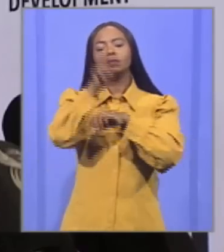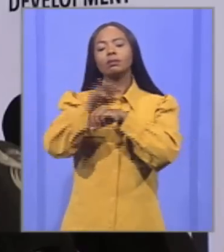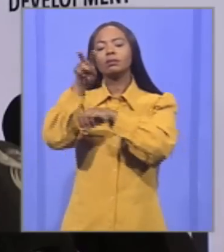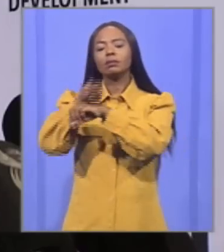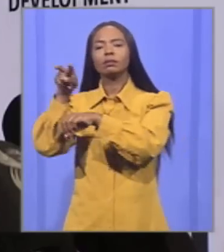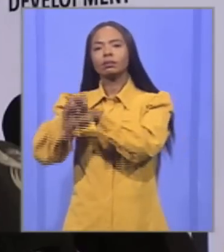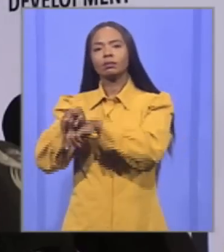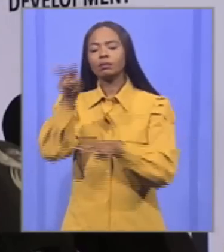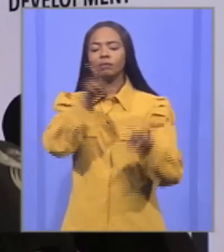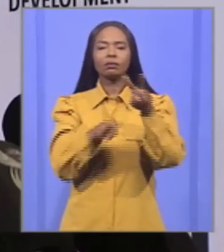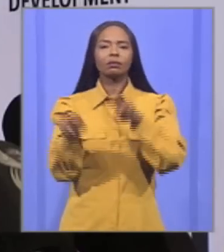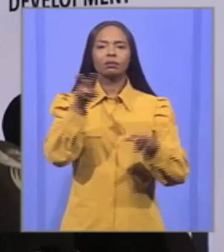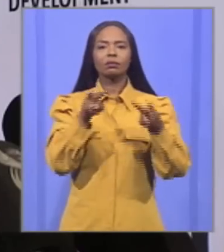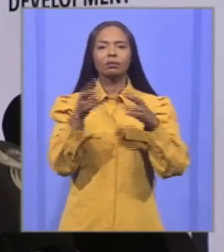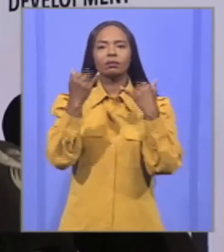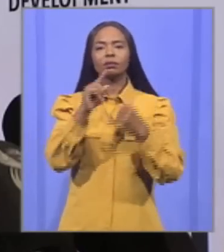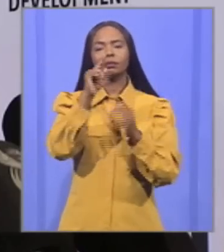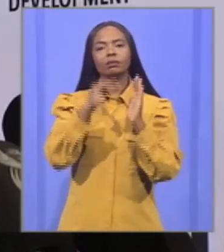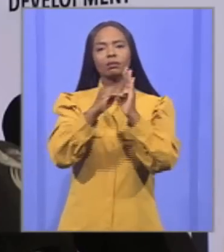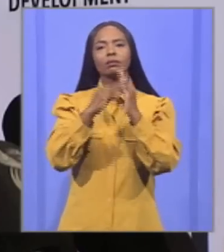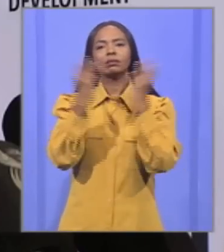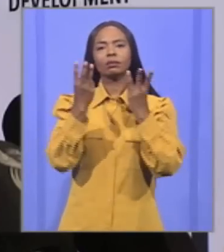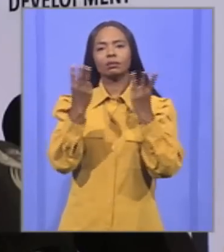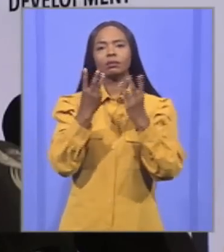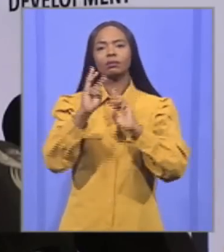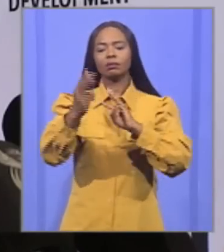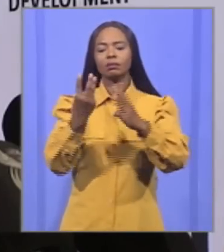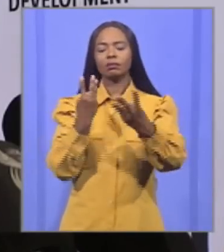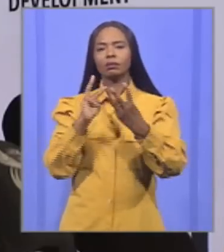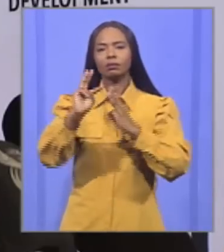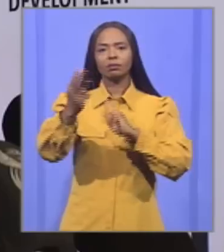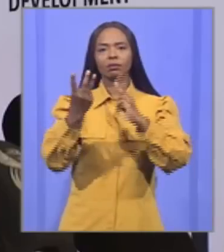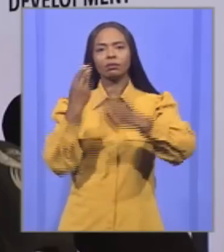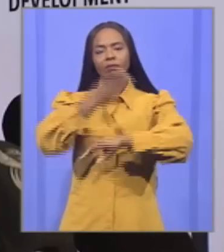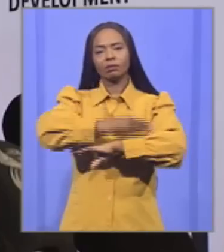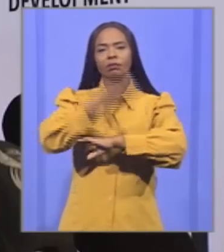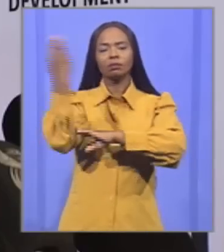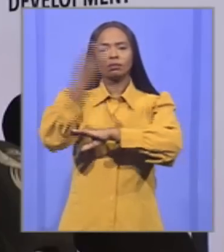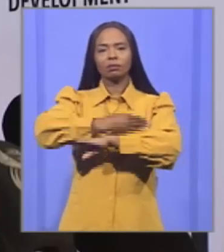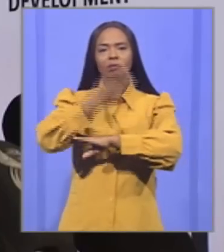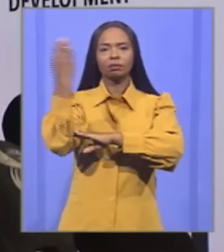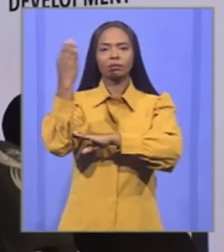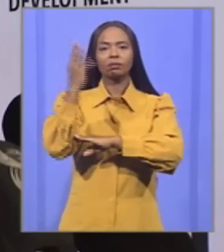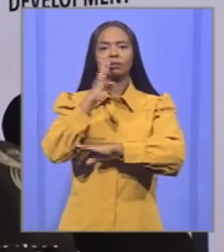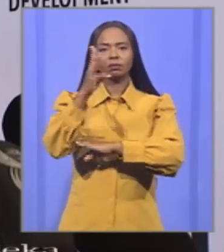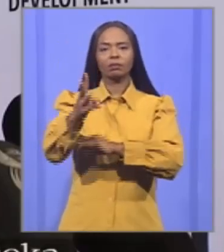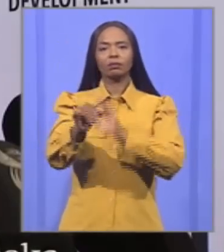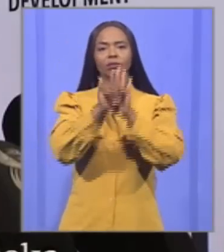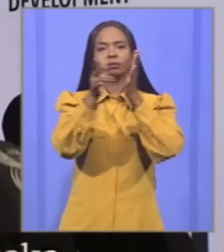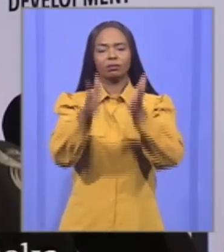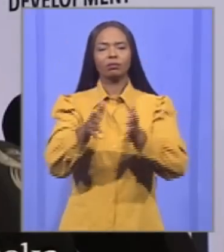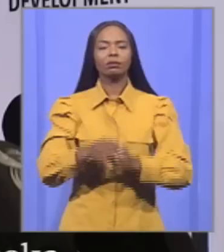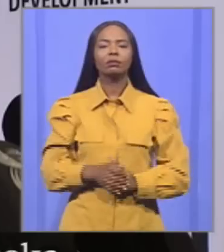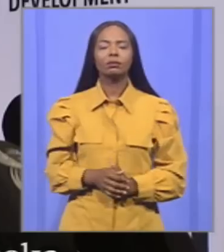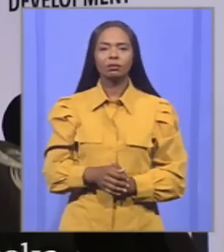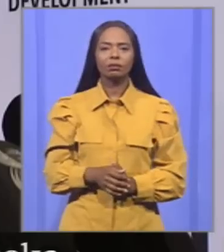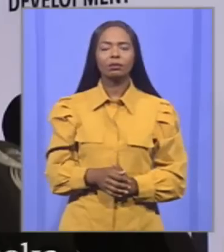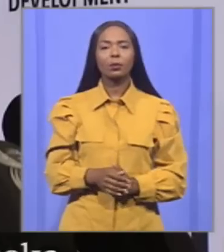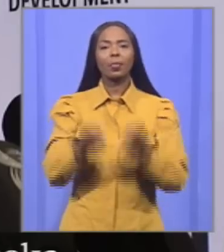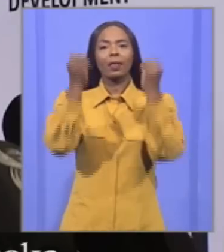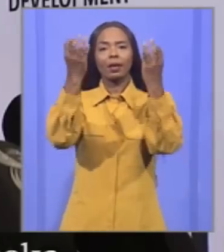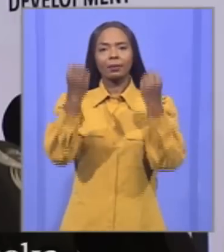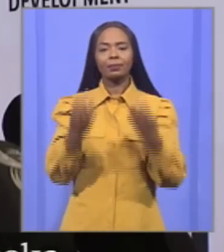about 1 million people moving through our ports of entry. The numbers